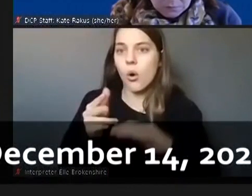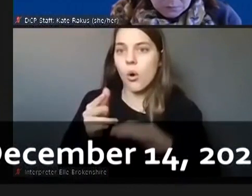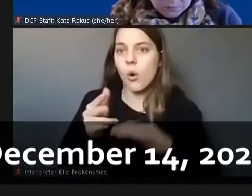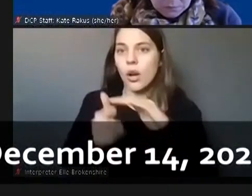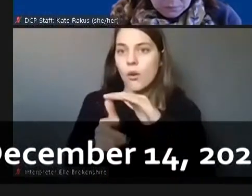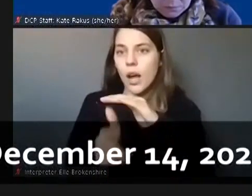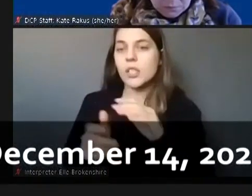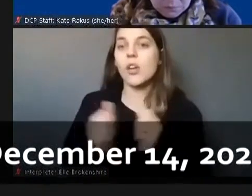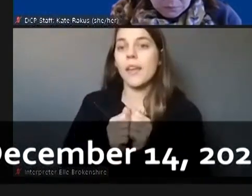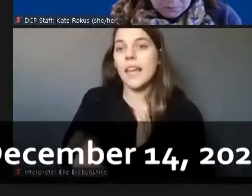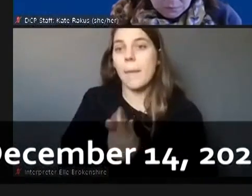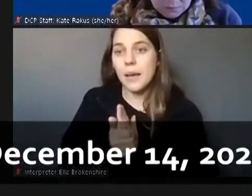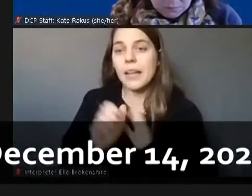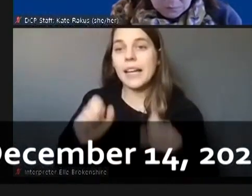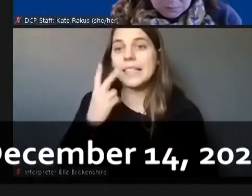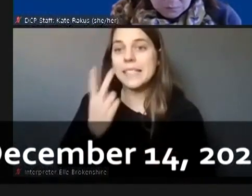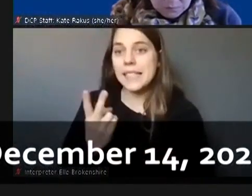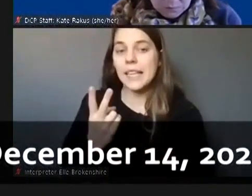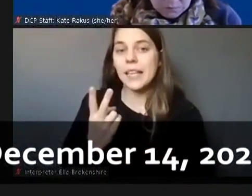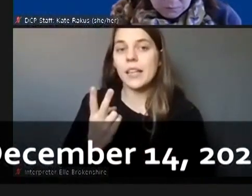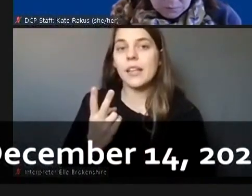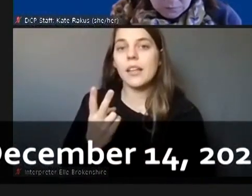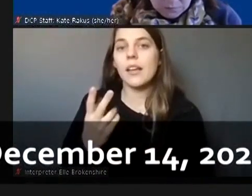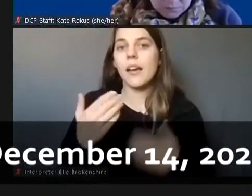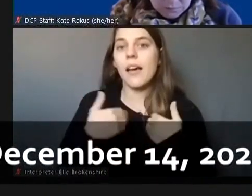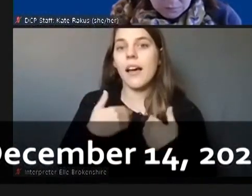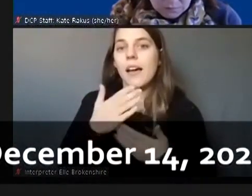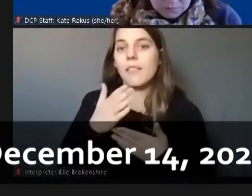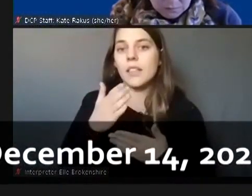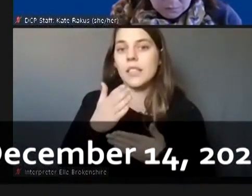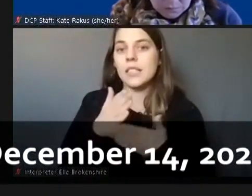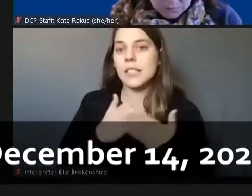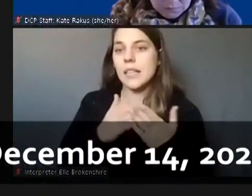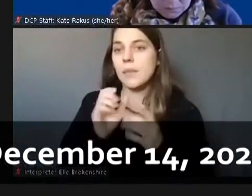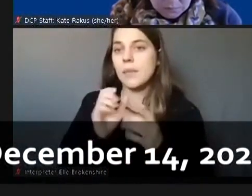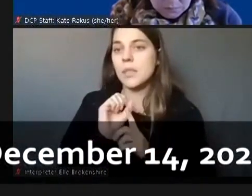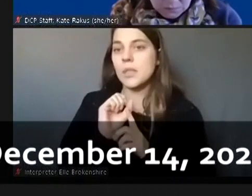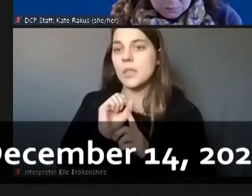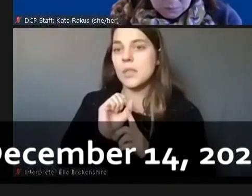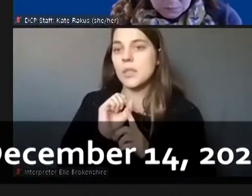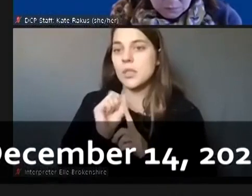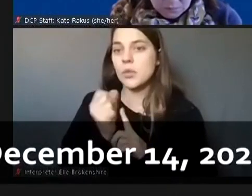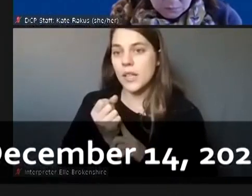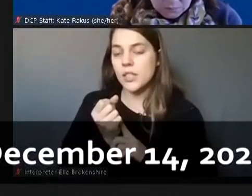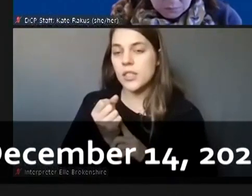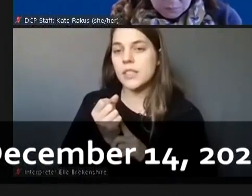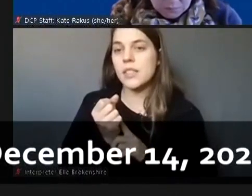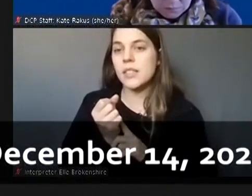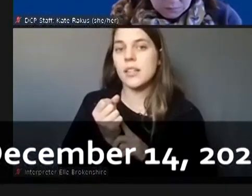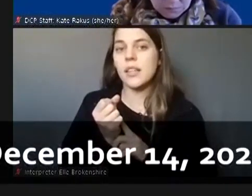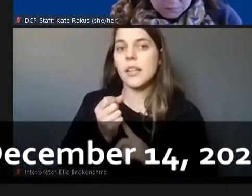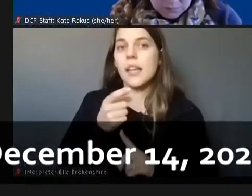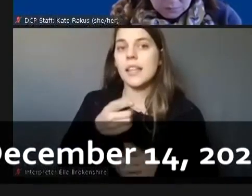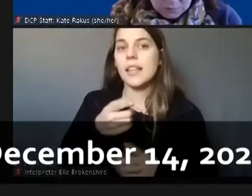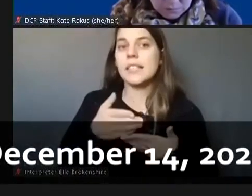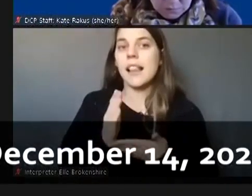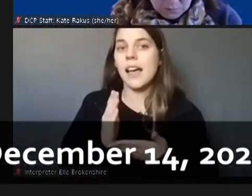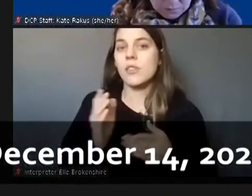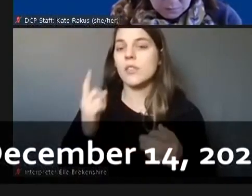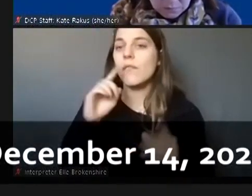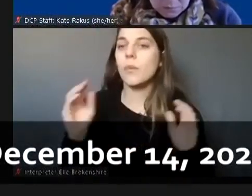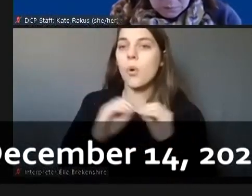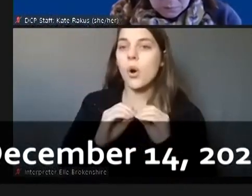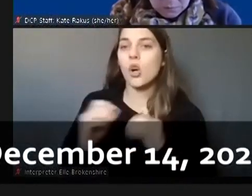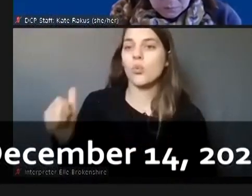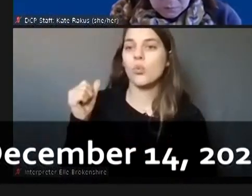see there are the cases where this allows for a lot more of the rear yard